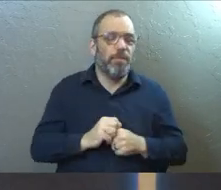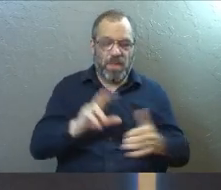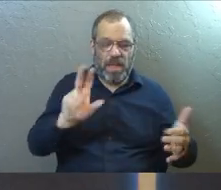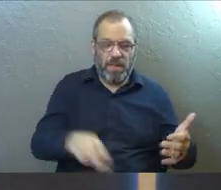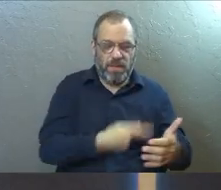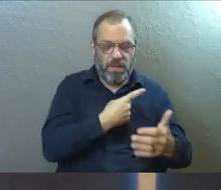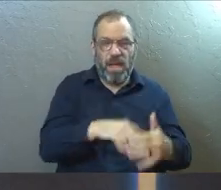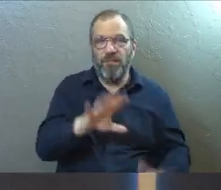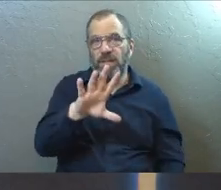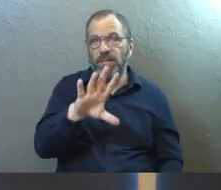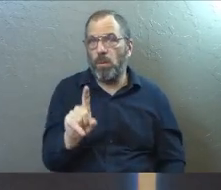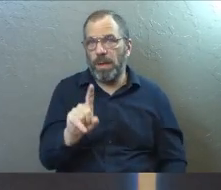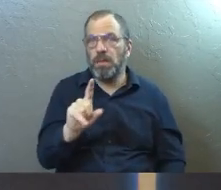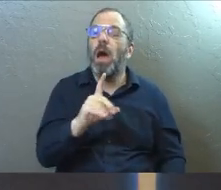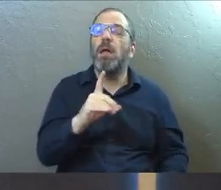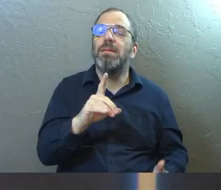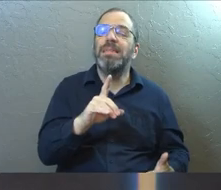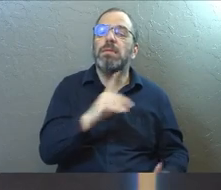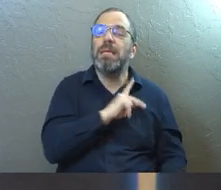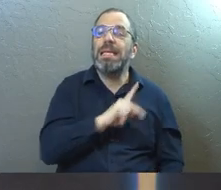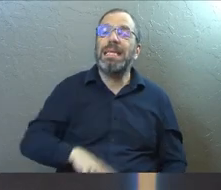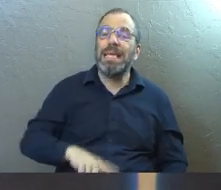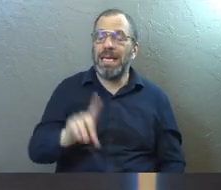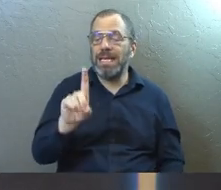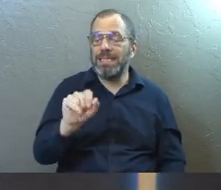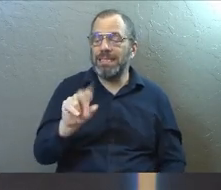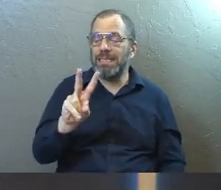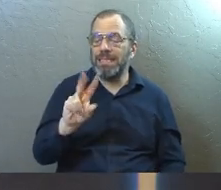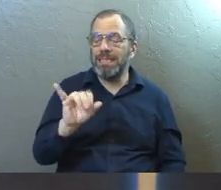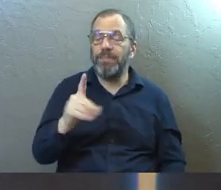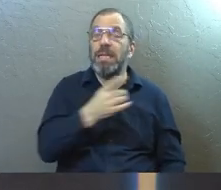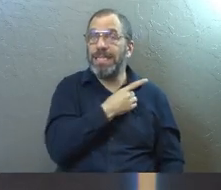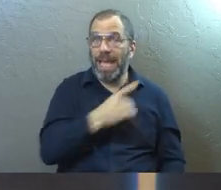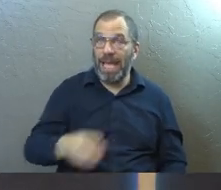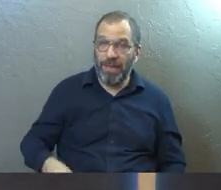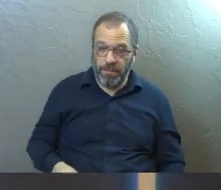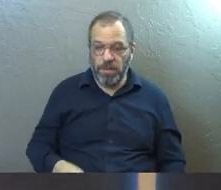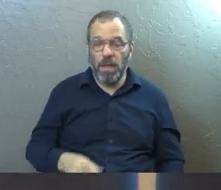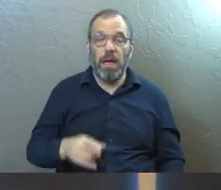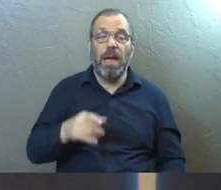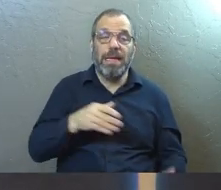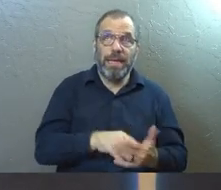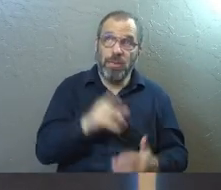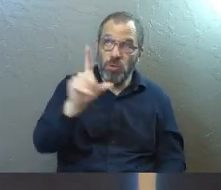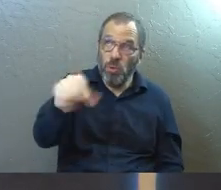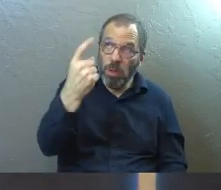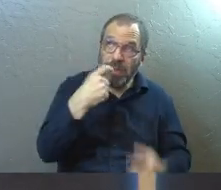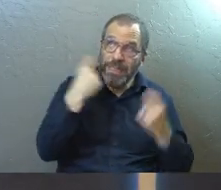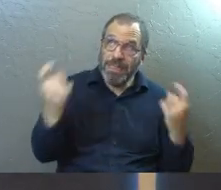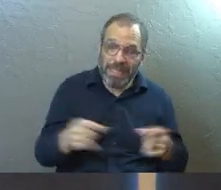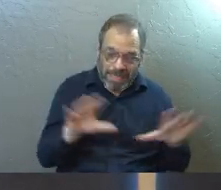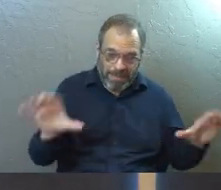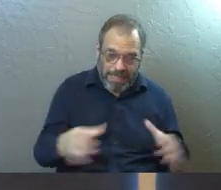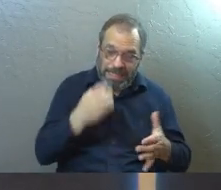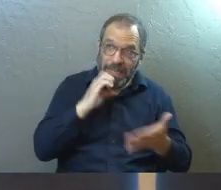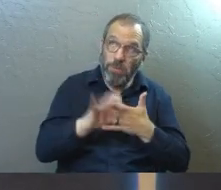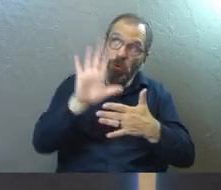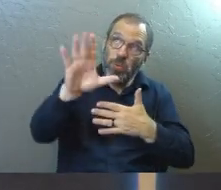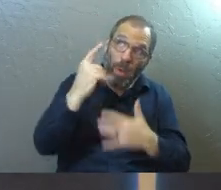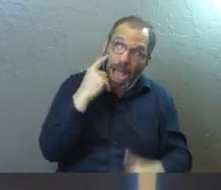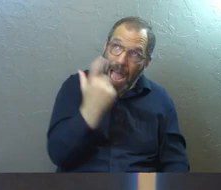Psalm 51, this is what David says, Psalm 51:4. He says, against you and you alone have I sinned. I have done what is evil in your